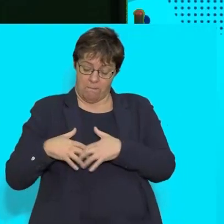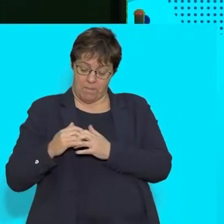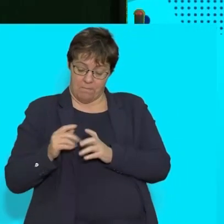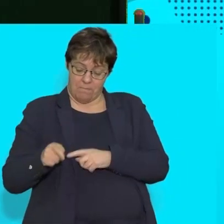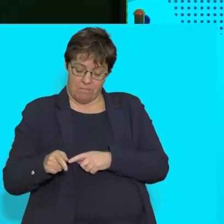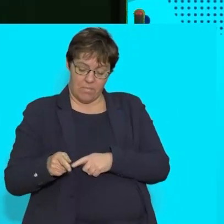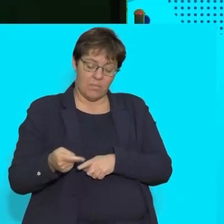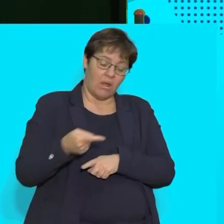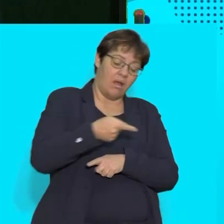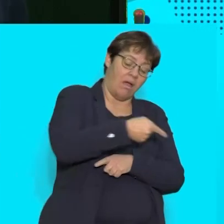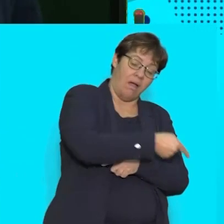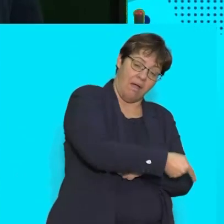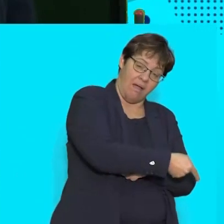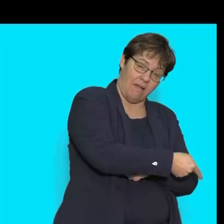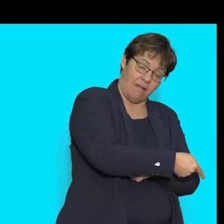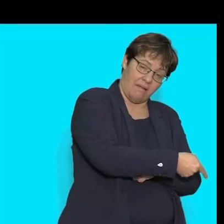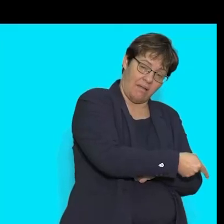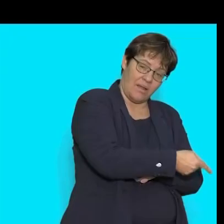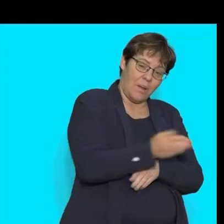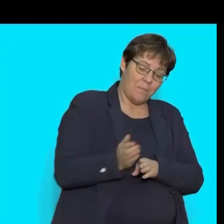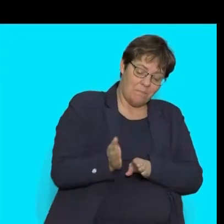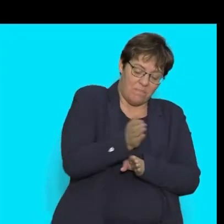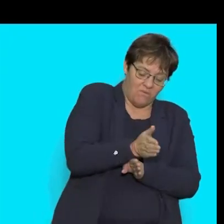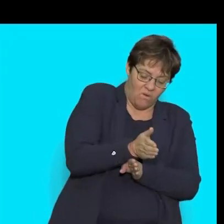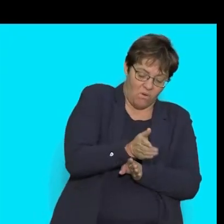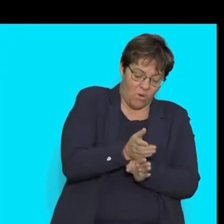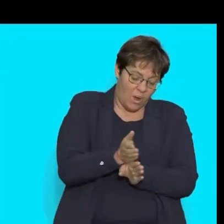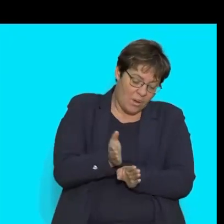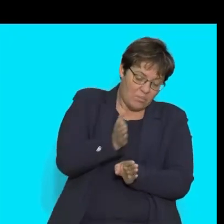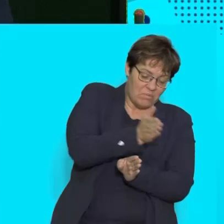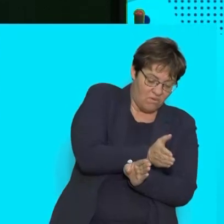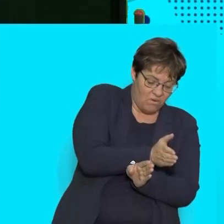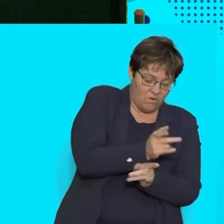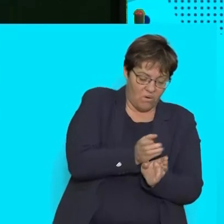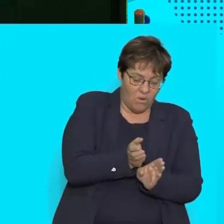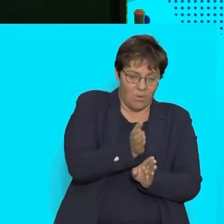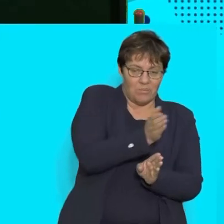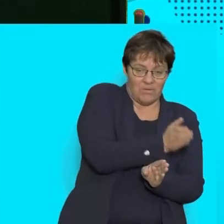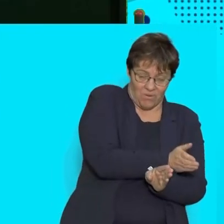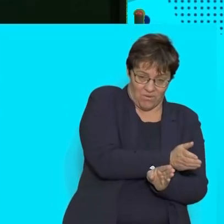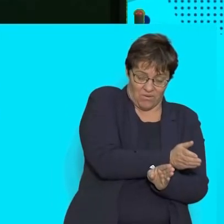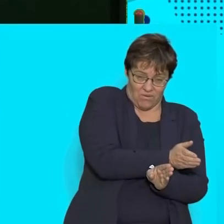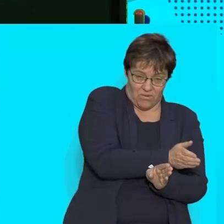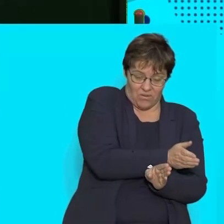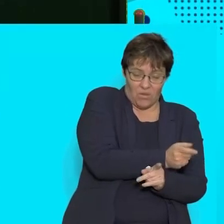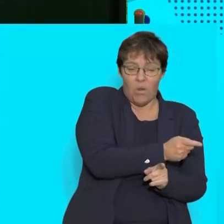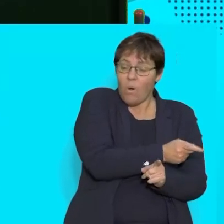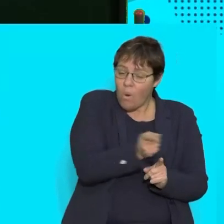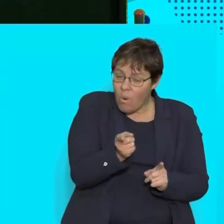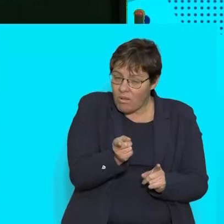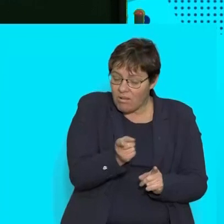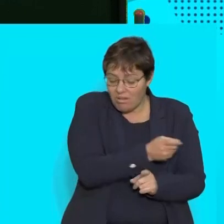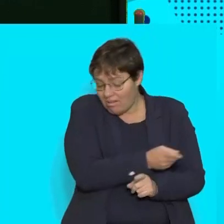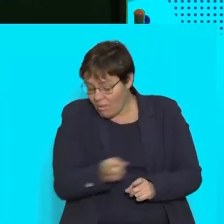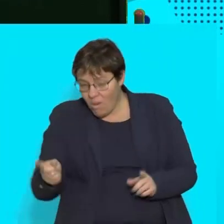it would have had to form from a pre-existing one. Essentially, all life forms have in some way or